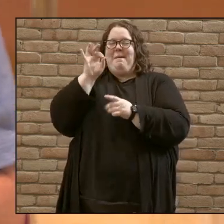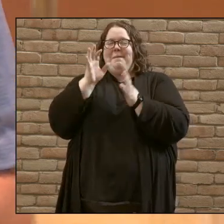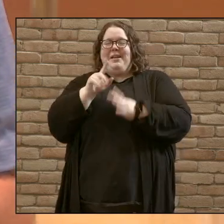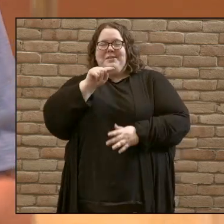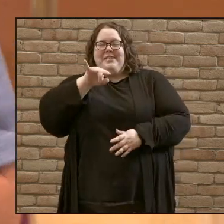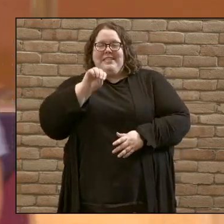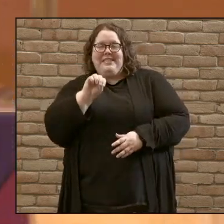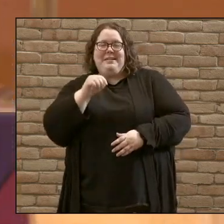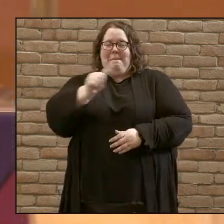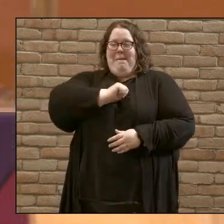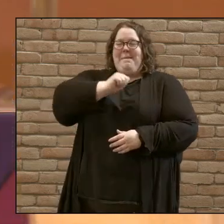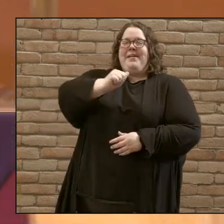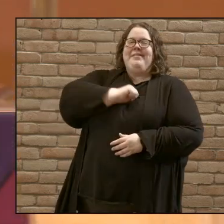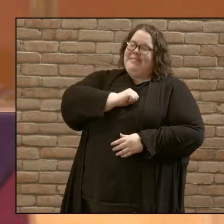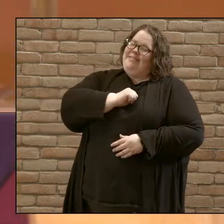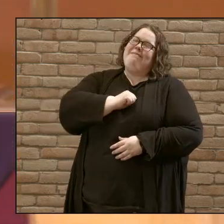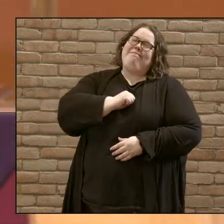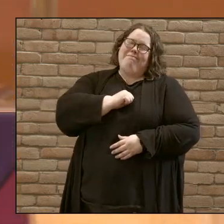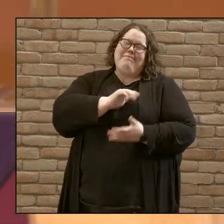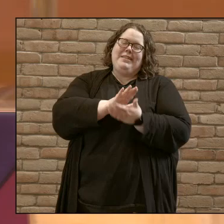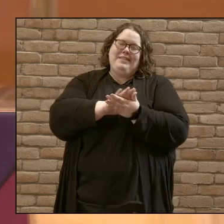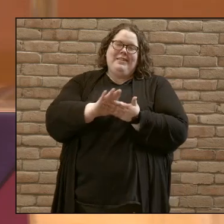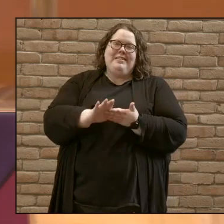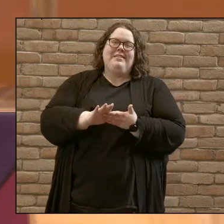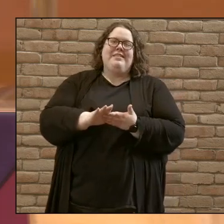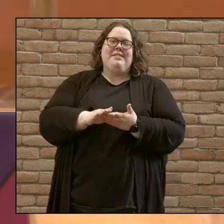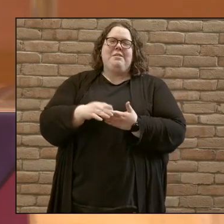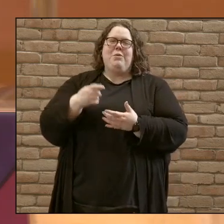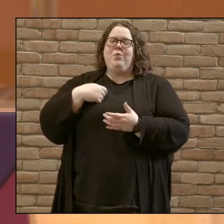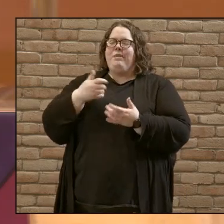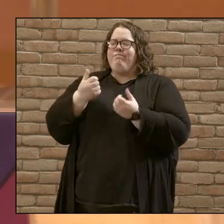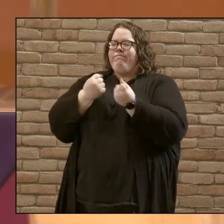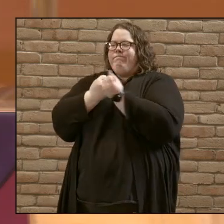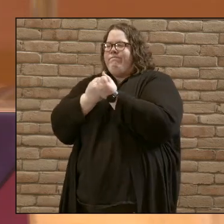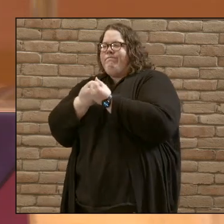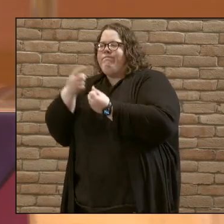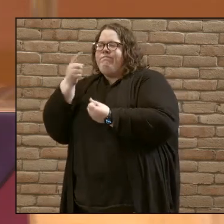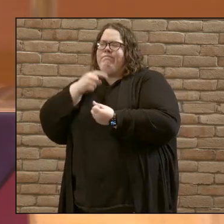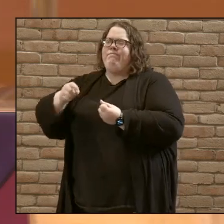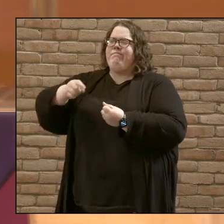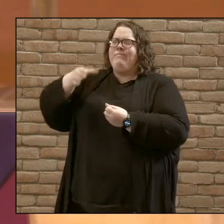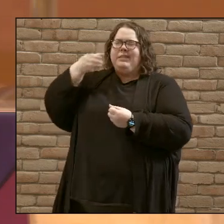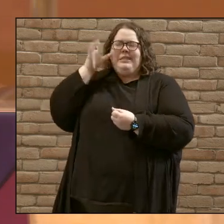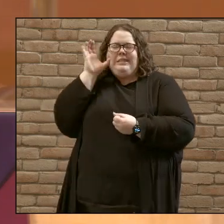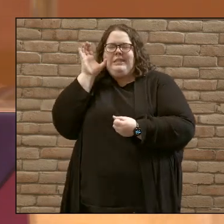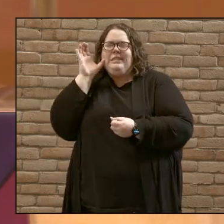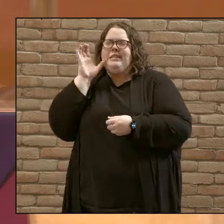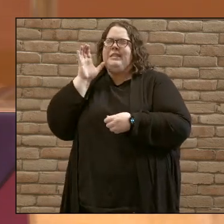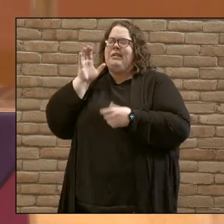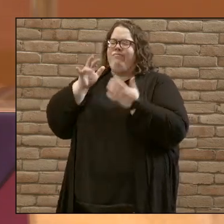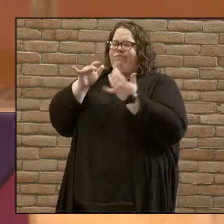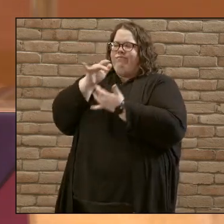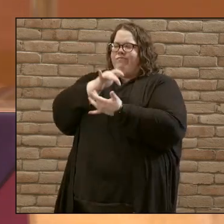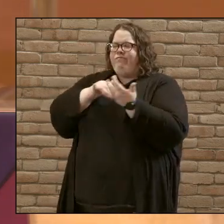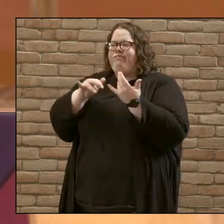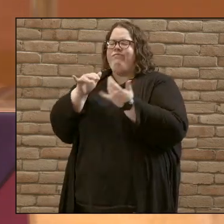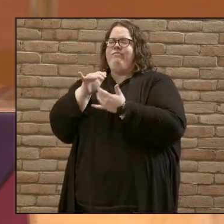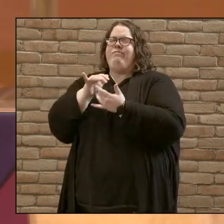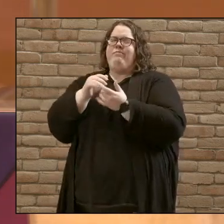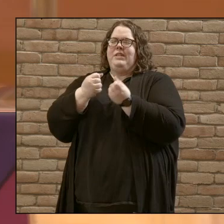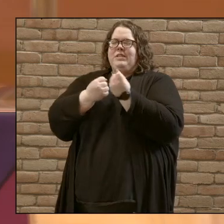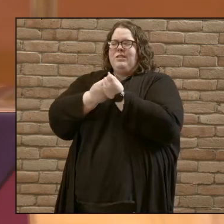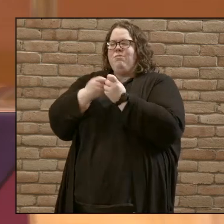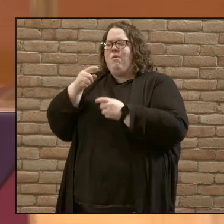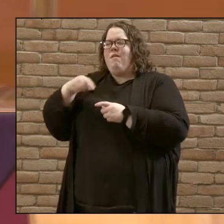myself, that we were able to be there with them, to listen, to just spend some time walking with this school